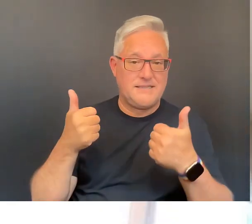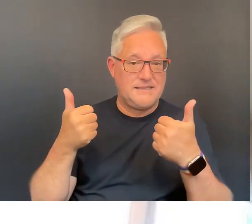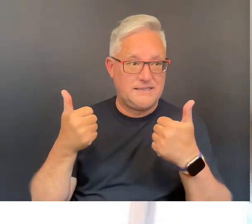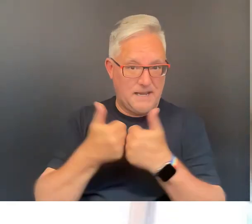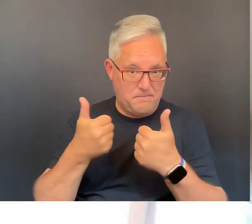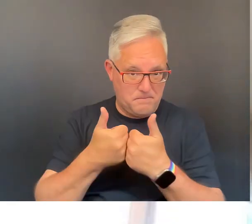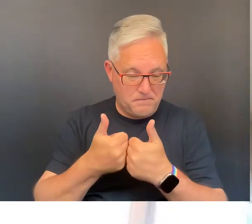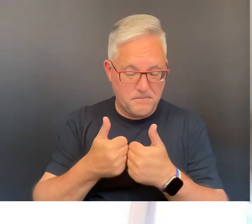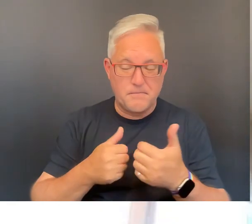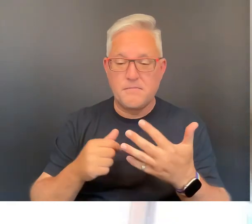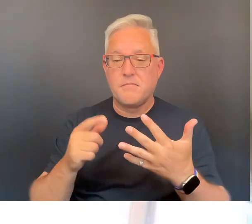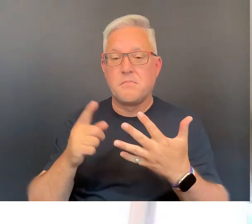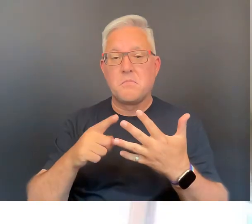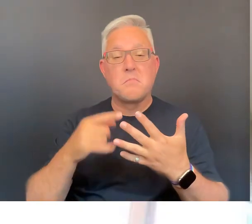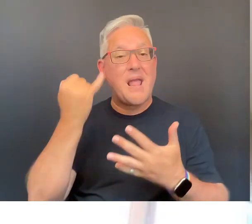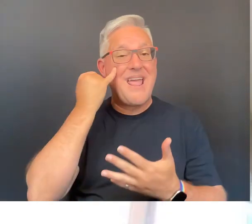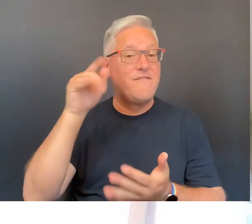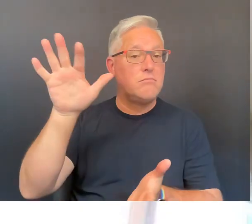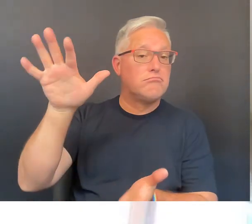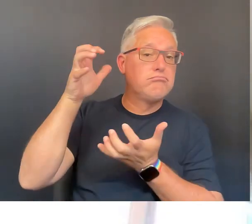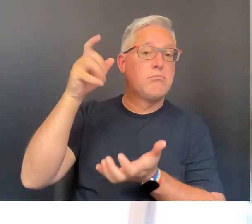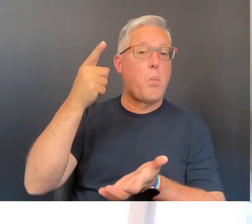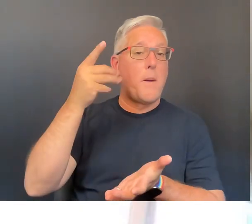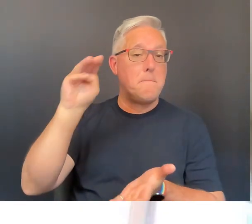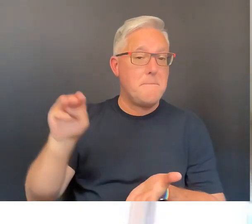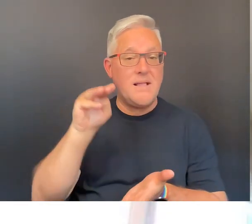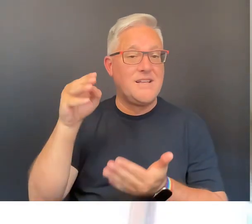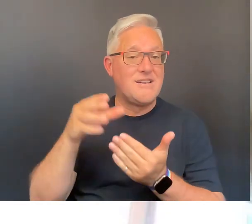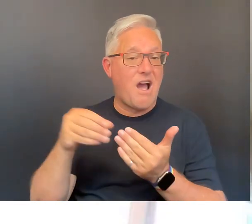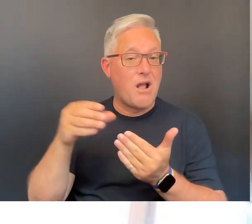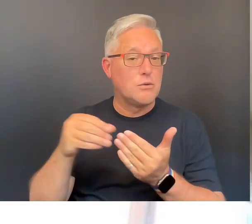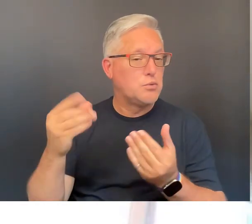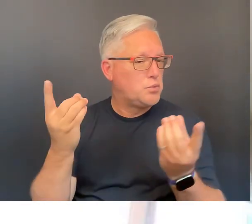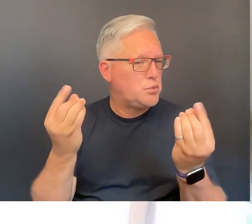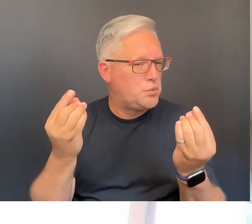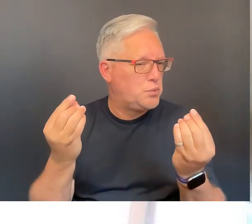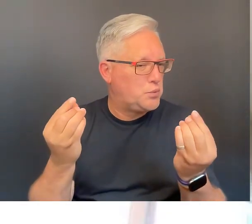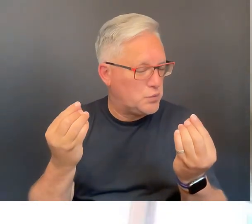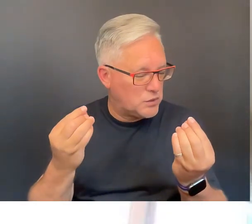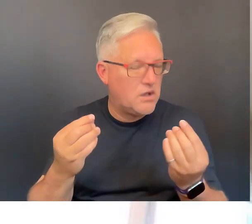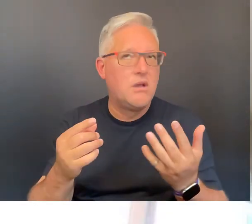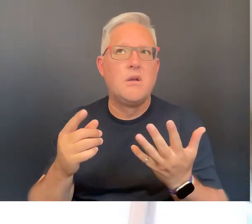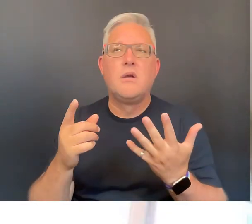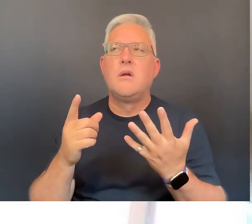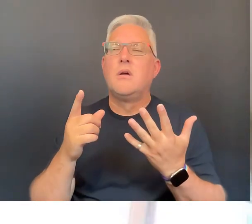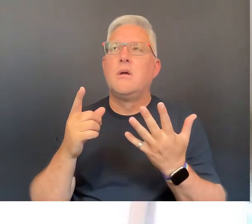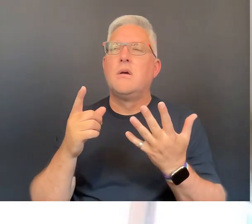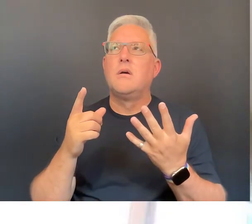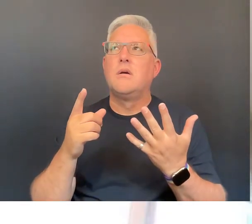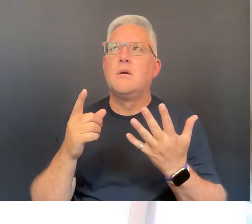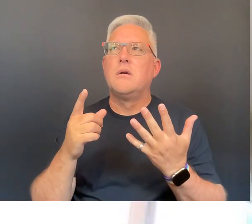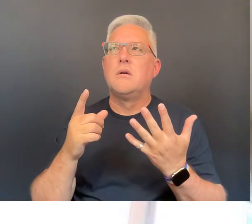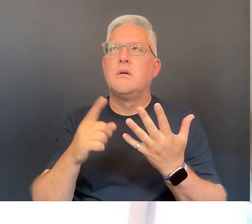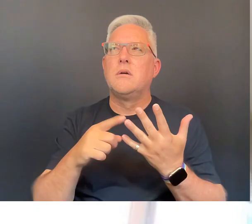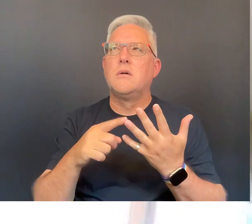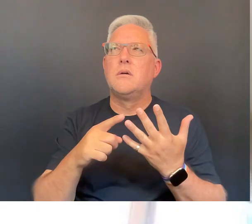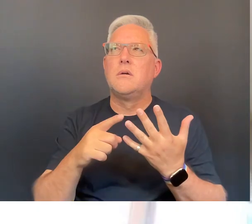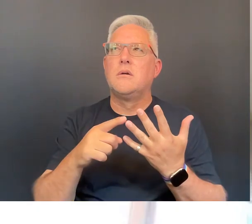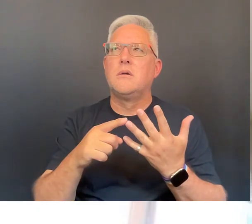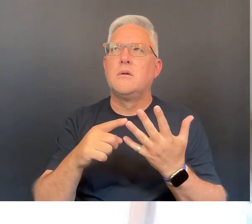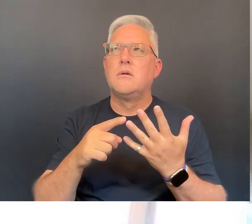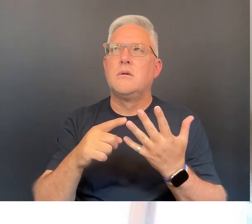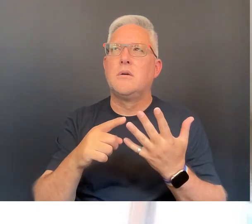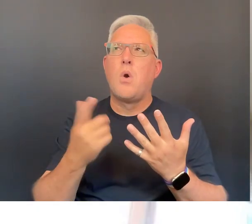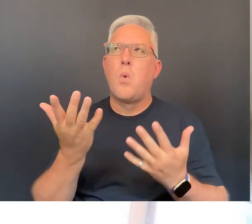game? If you have $1 million, what would you do? And what would